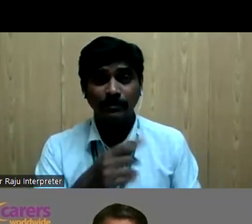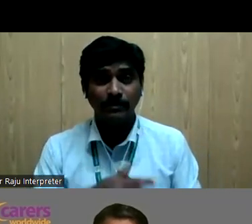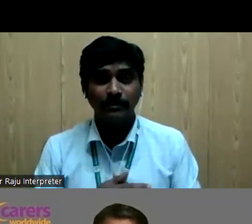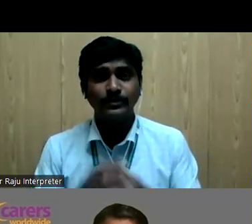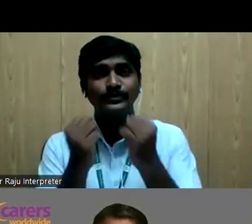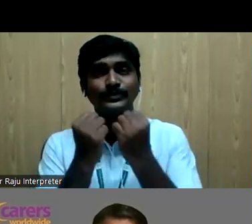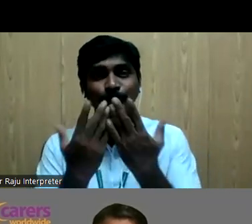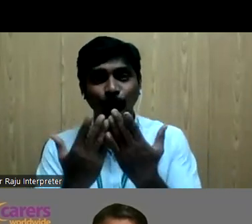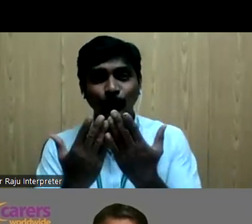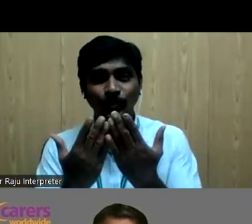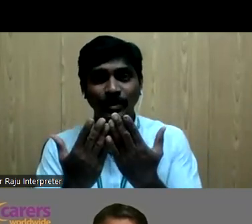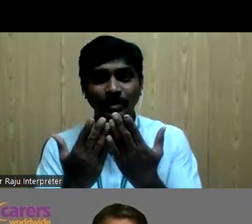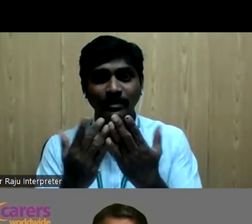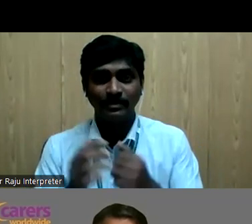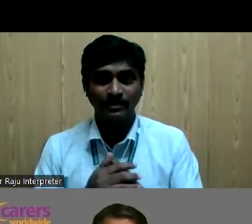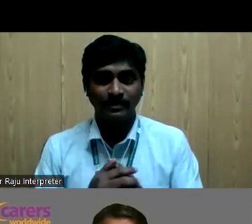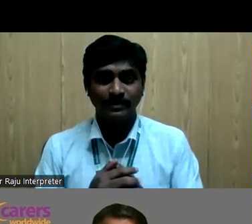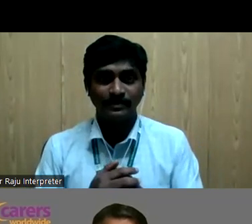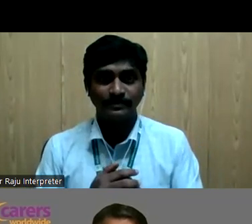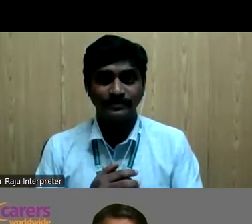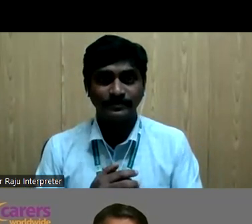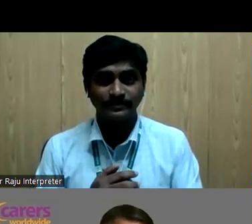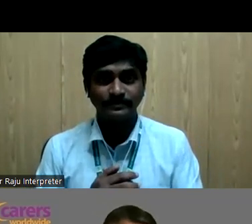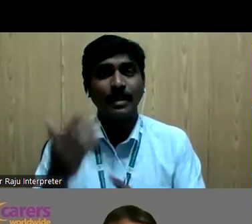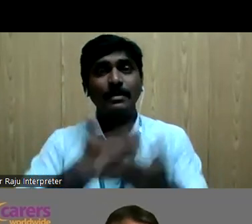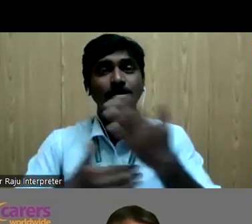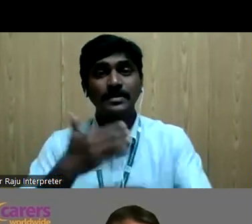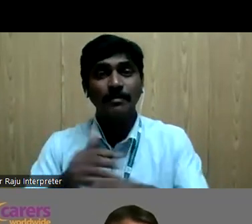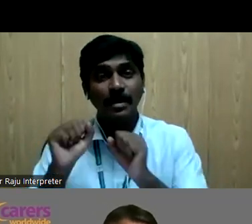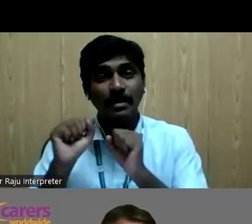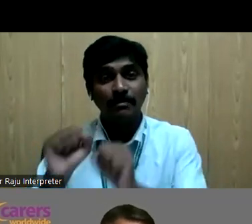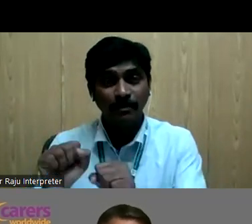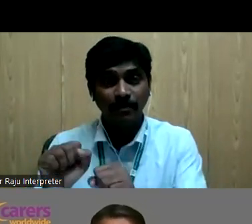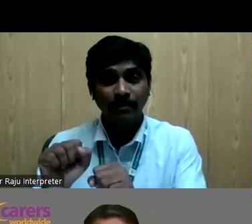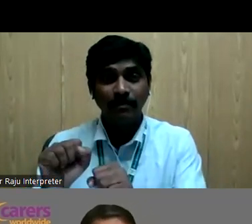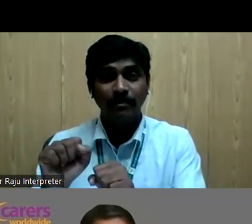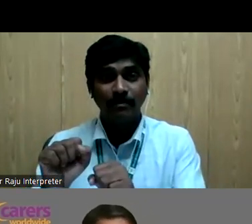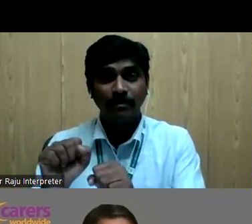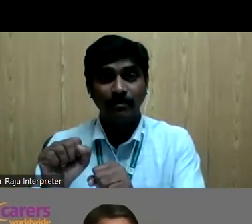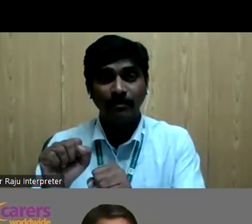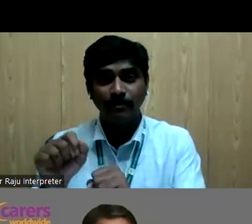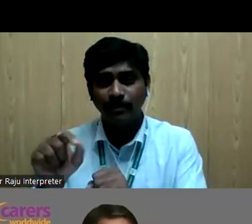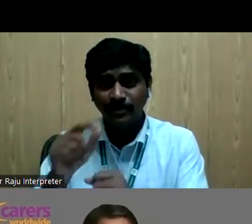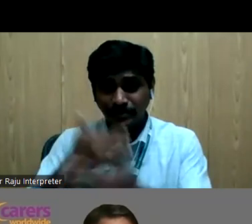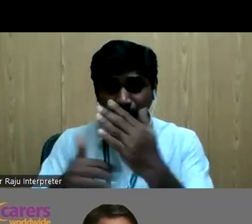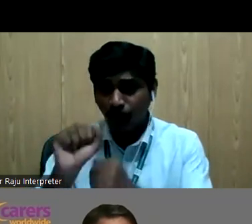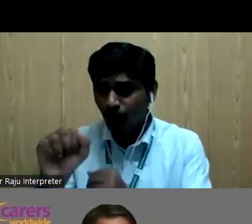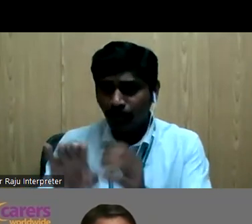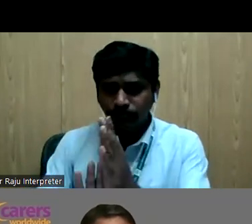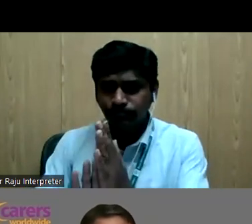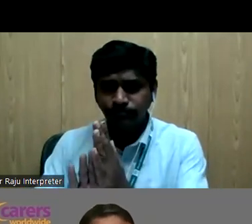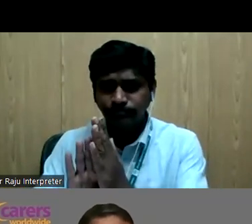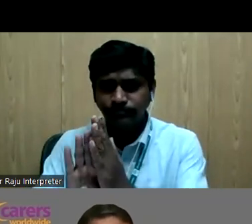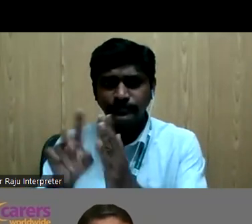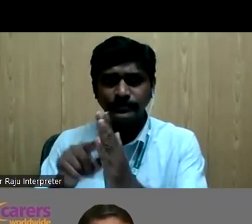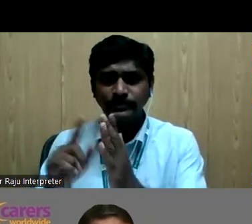hundreds and thousands of children will know about this disability and where we can improve the life of these children and respect how